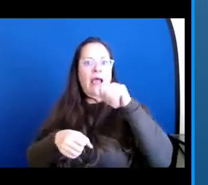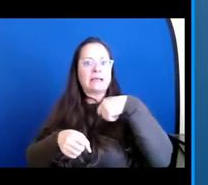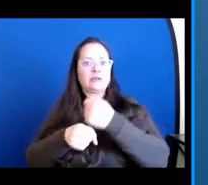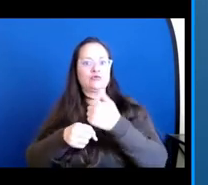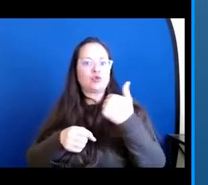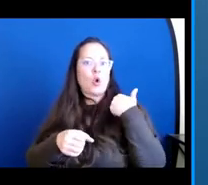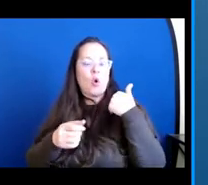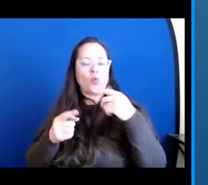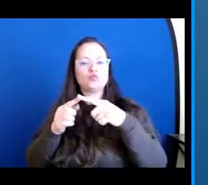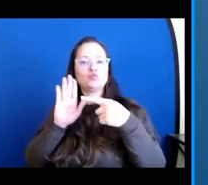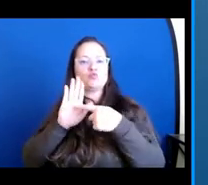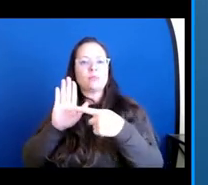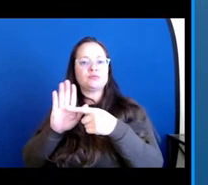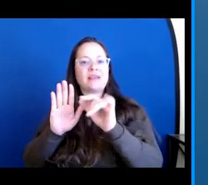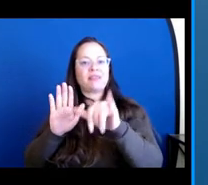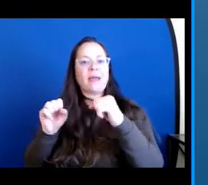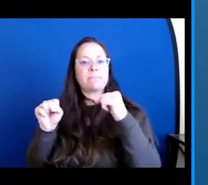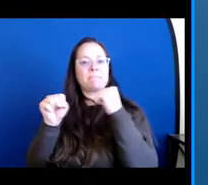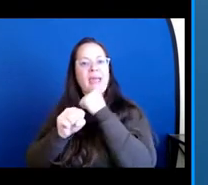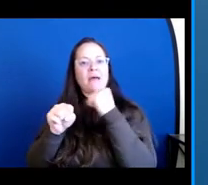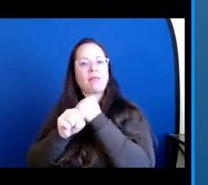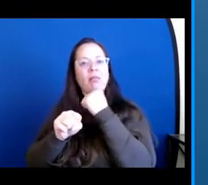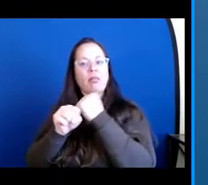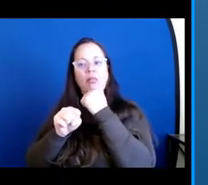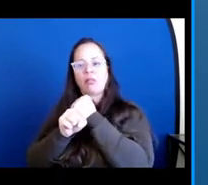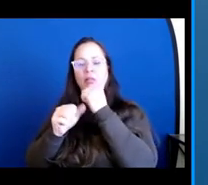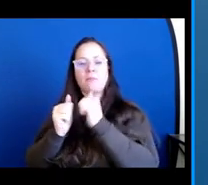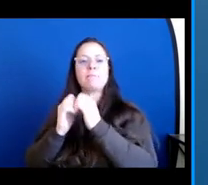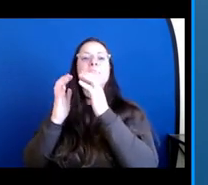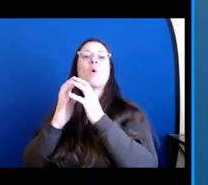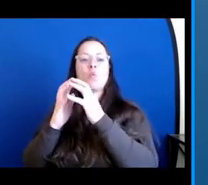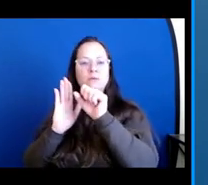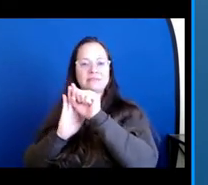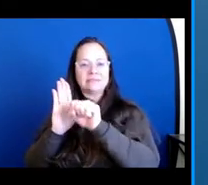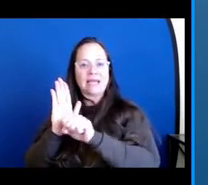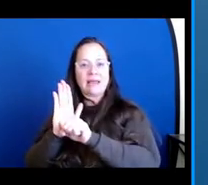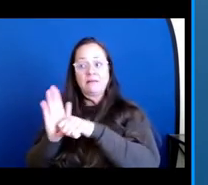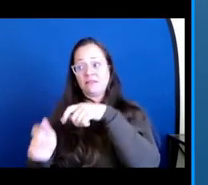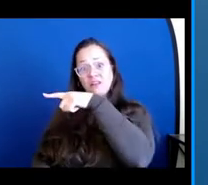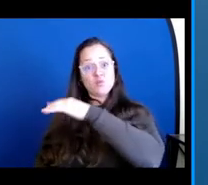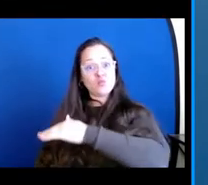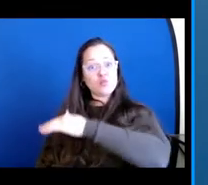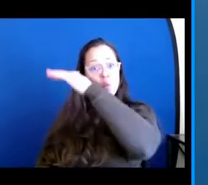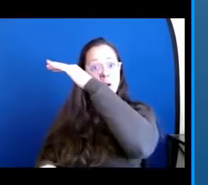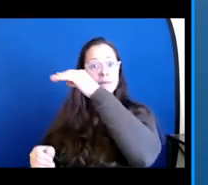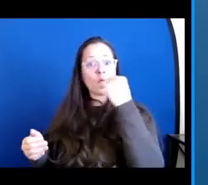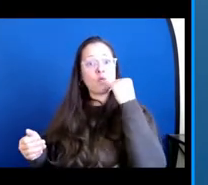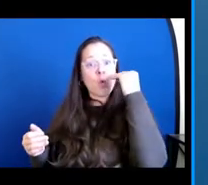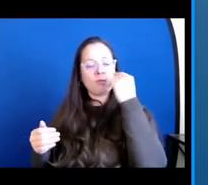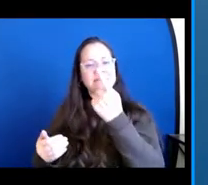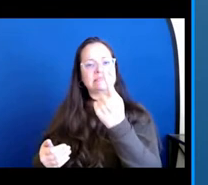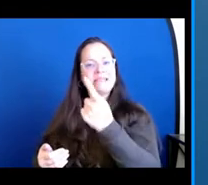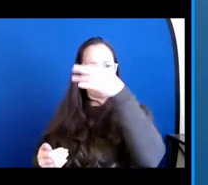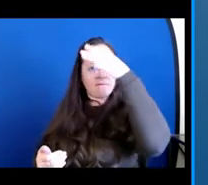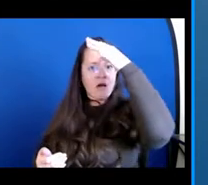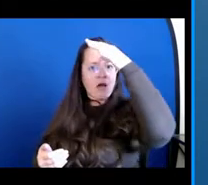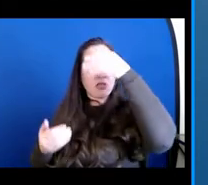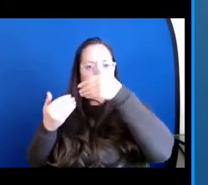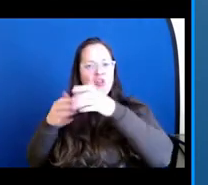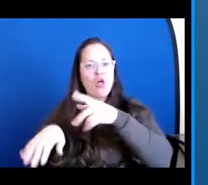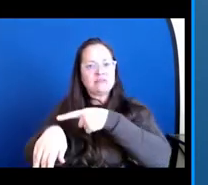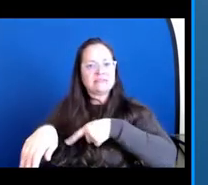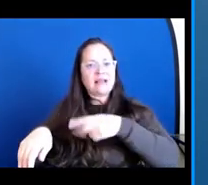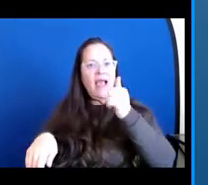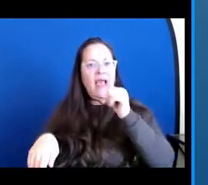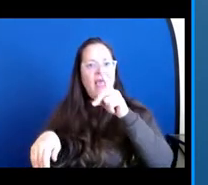represent the battleborn state who grew up in a home of a single father who lost his right hand on